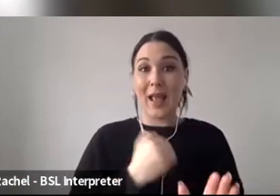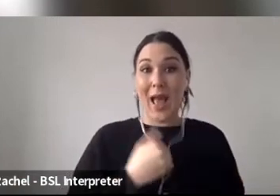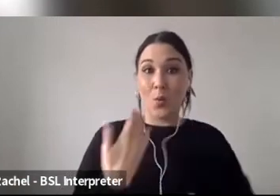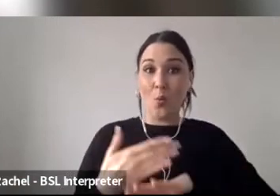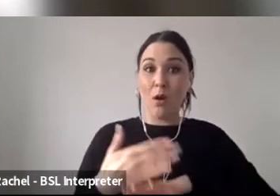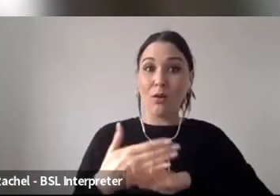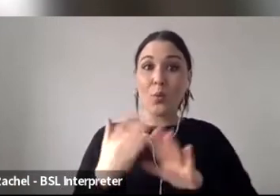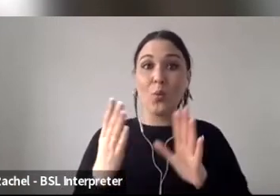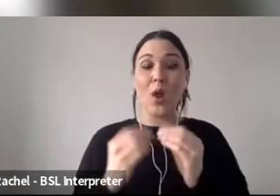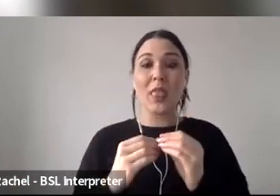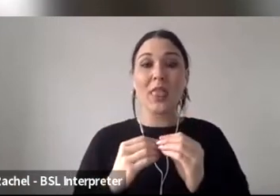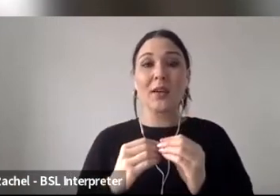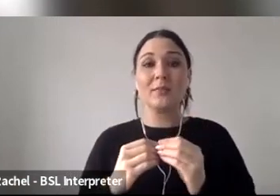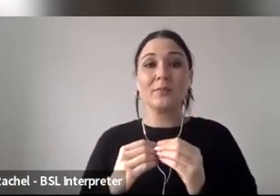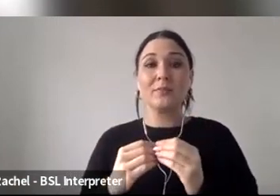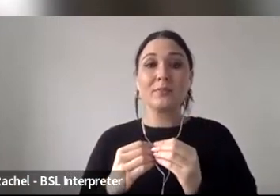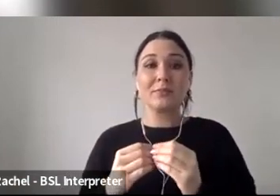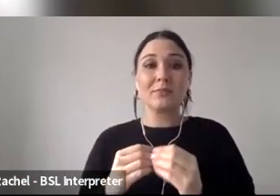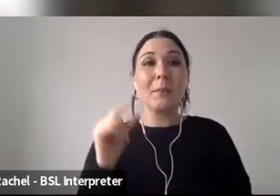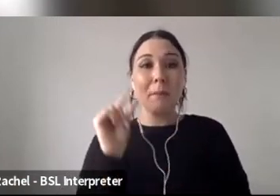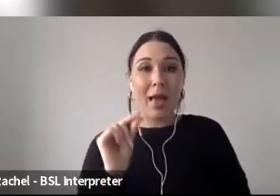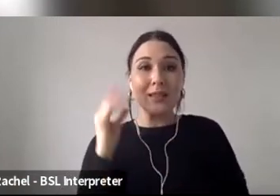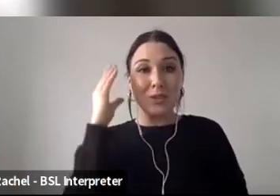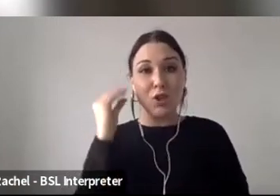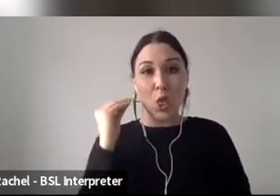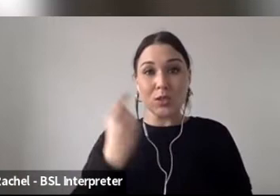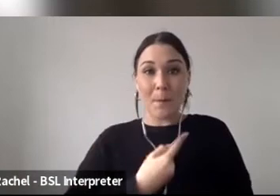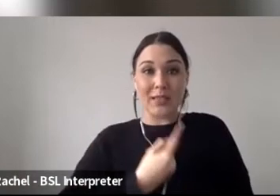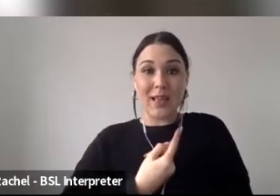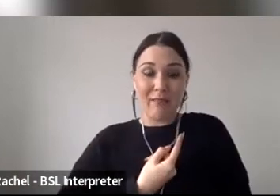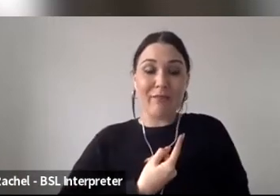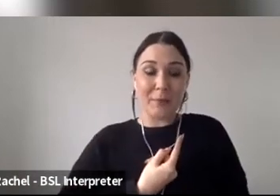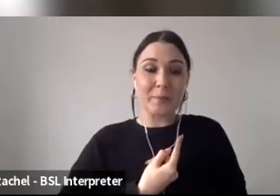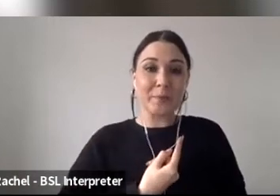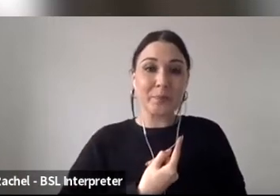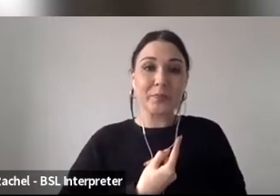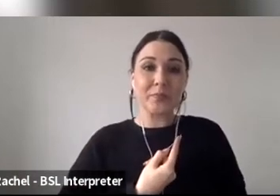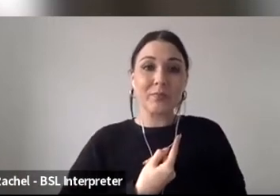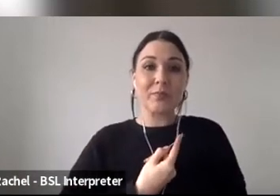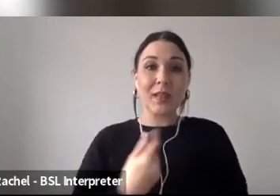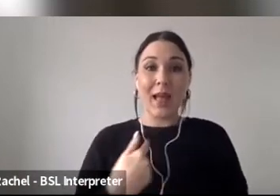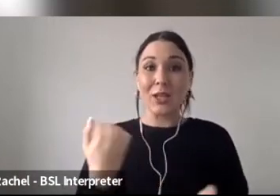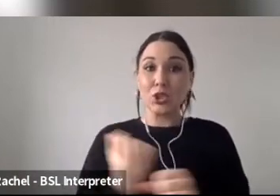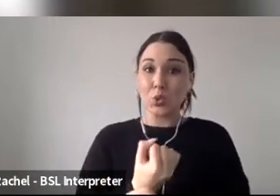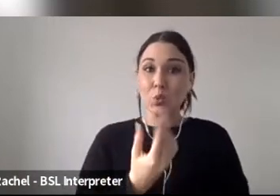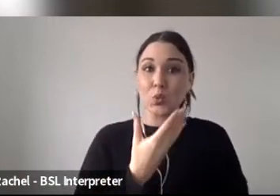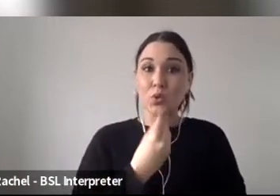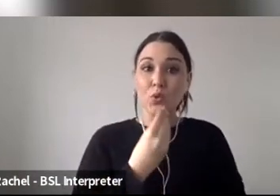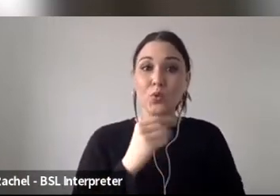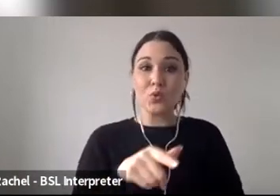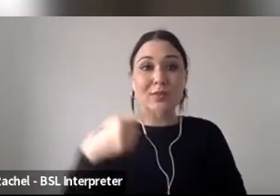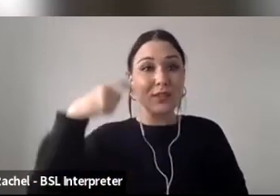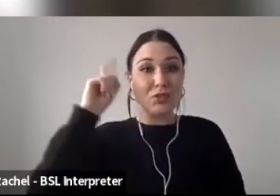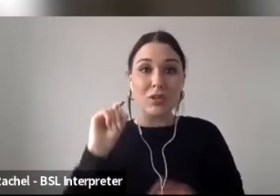with. So I have some mild hearing loss myself. It's not acute, but I do use hearing